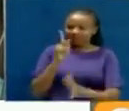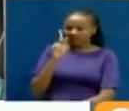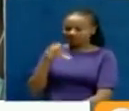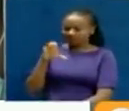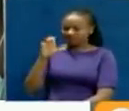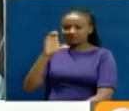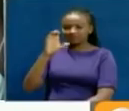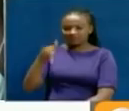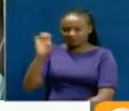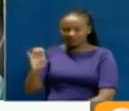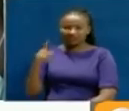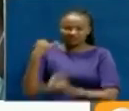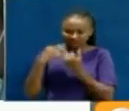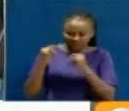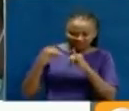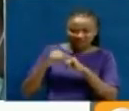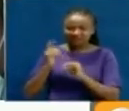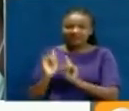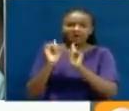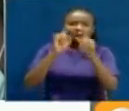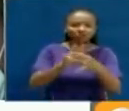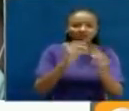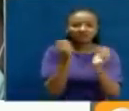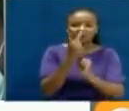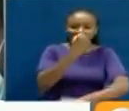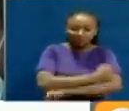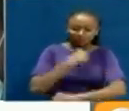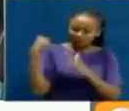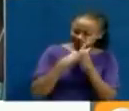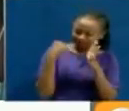exams, struggled to get into a good secondary school, struggled